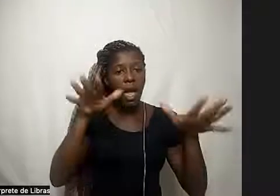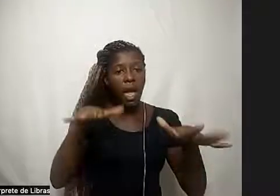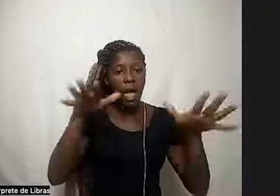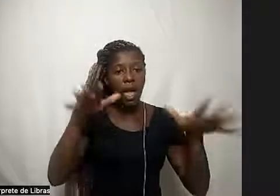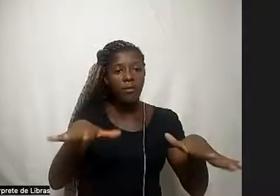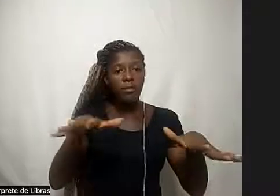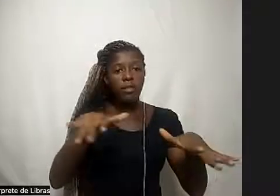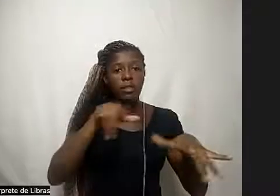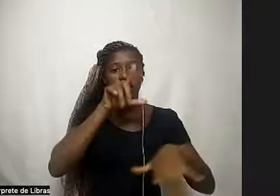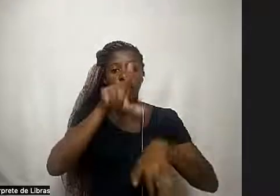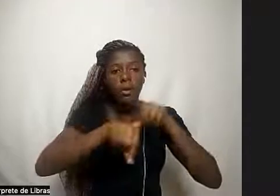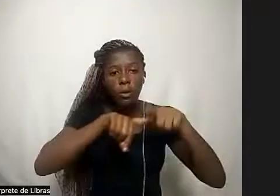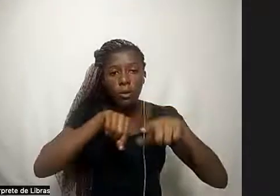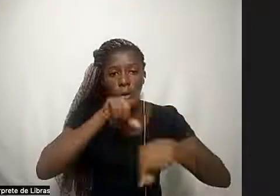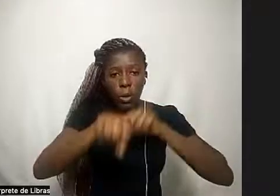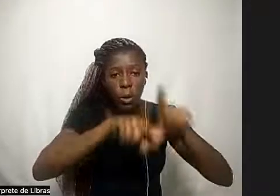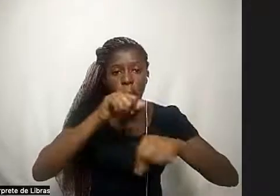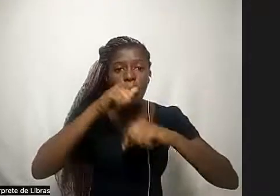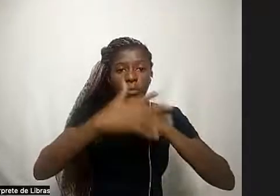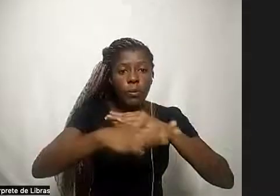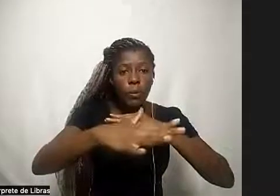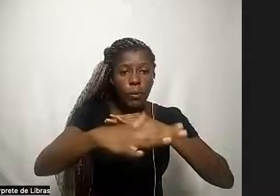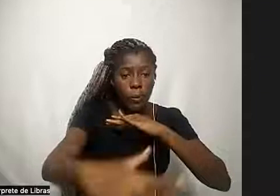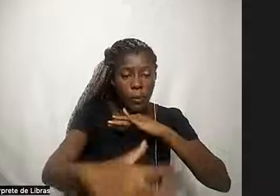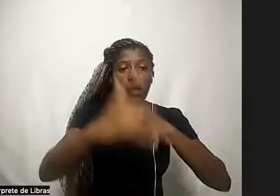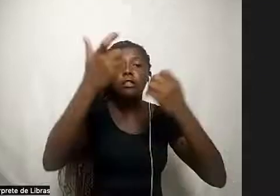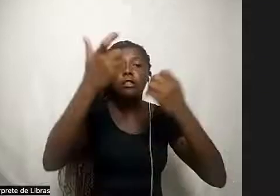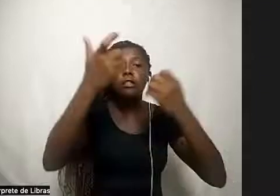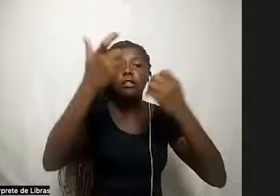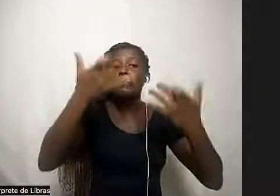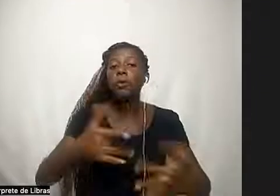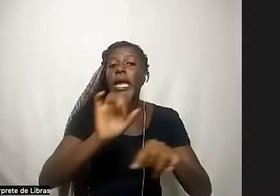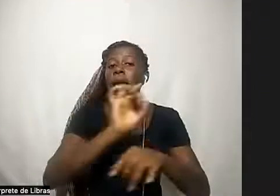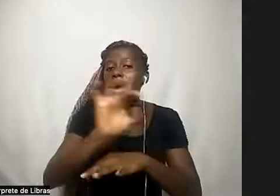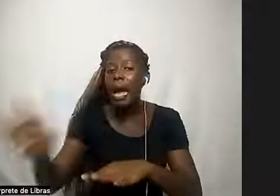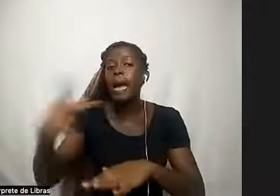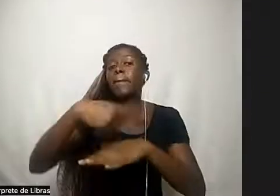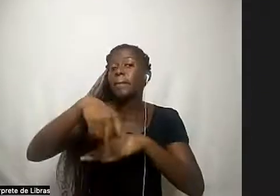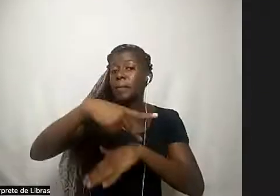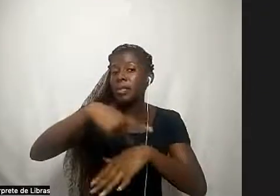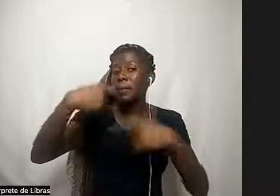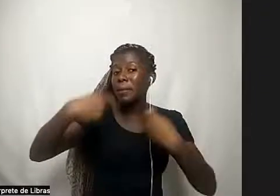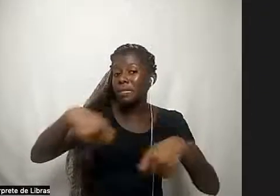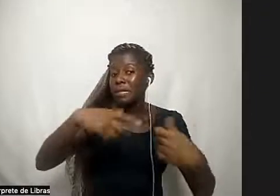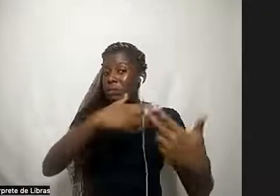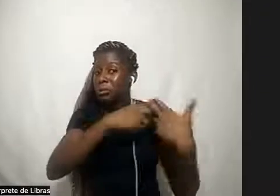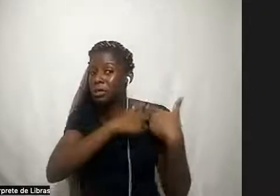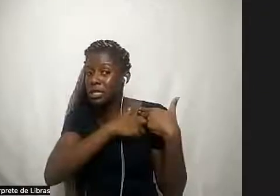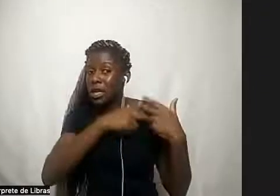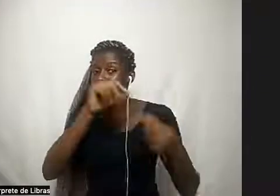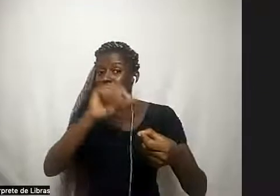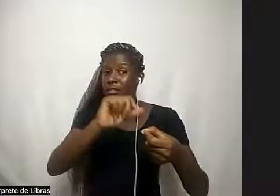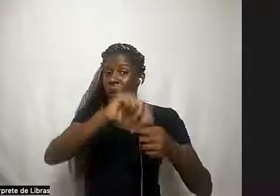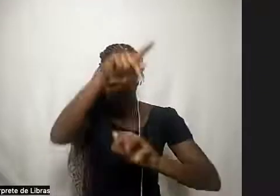international plan, and this international plan indicated that all the countries were responsible for their own